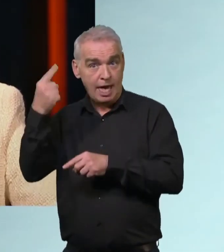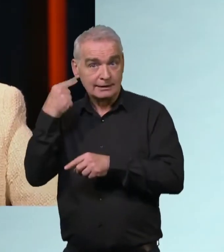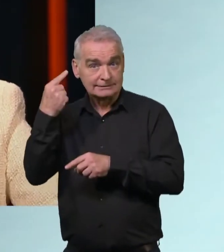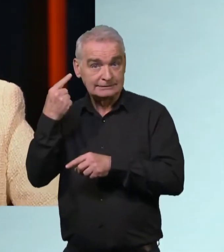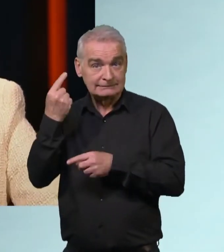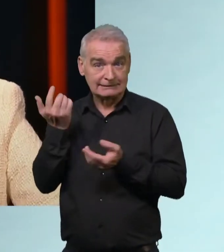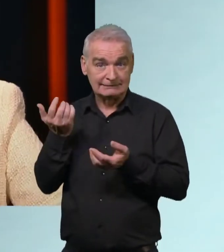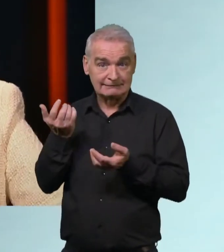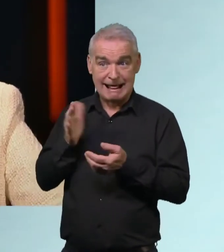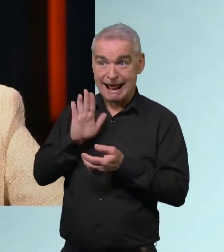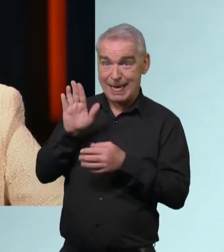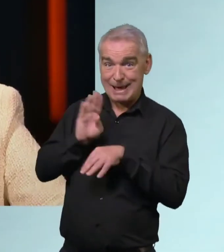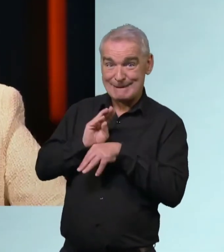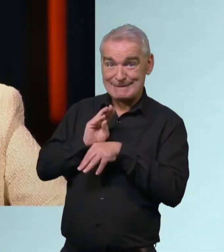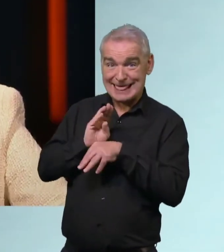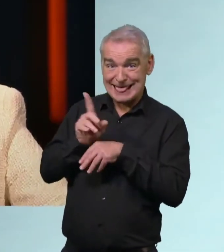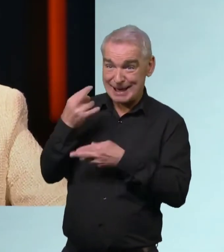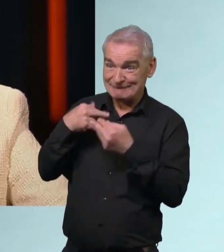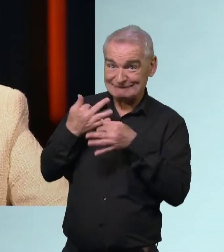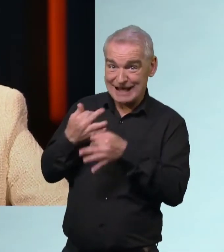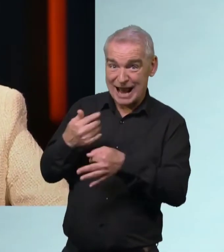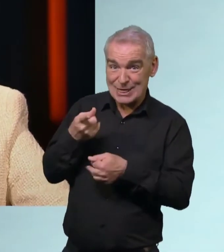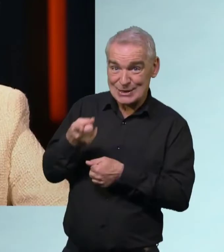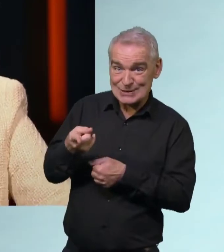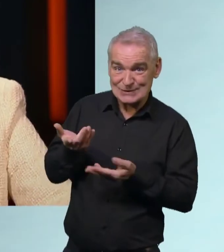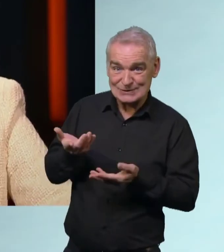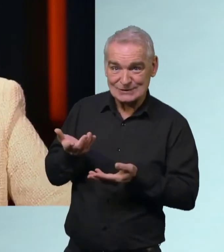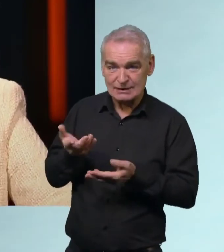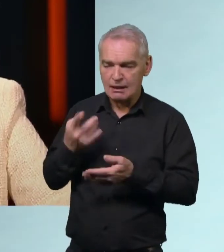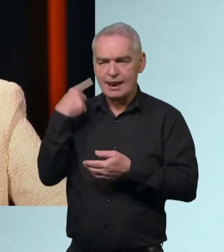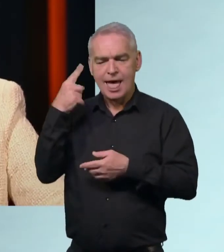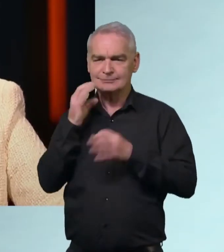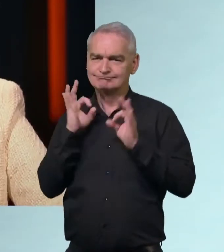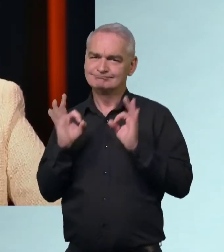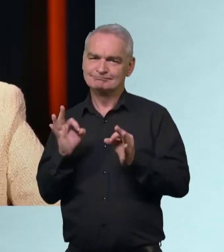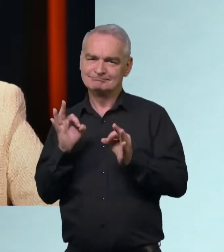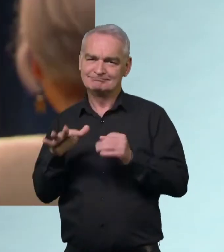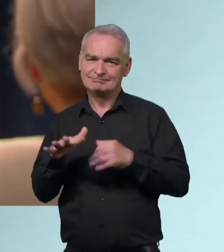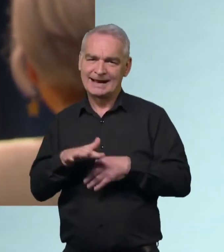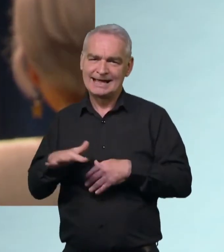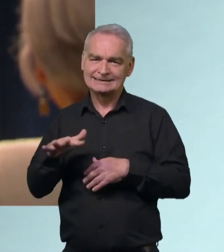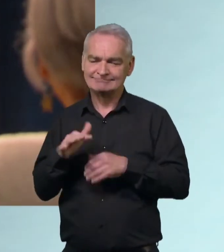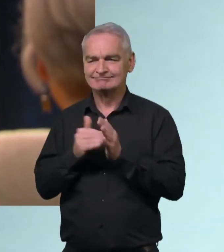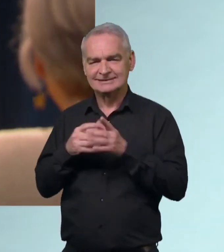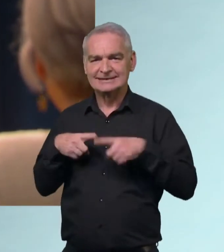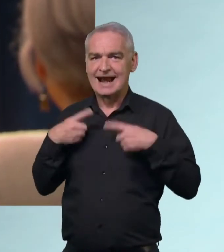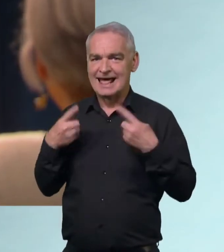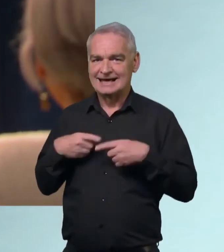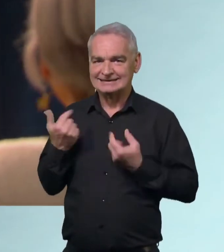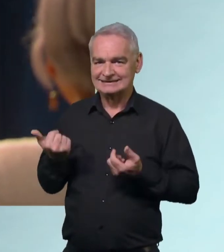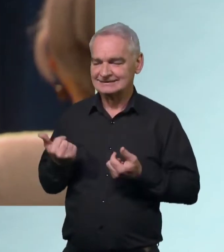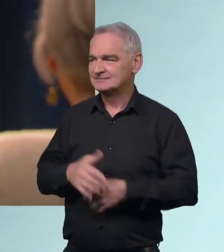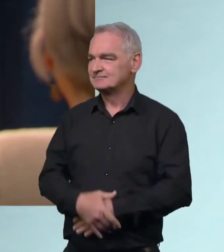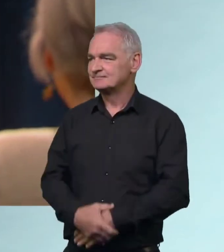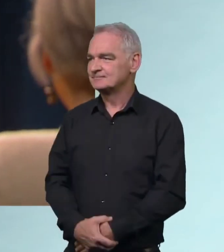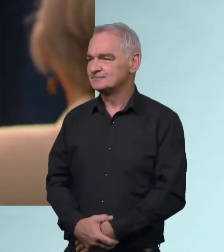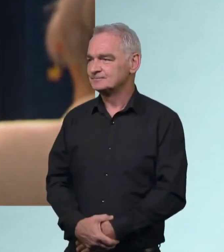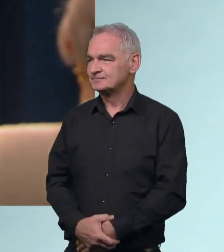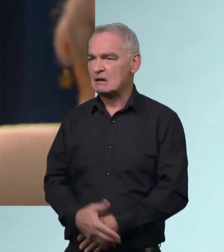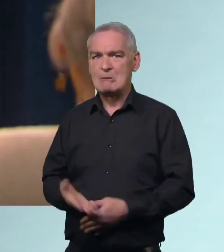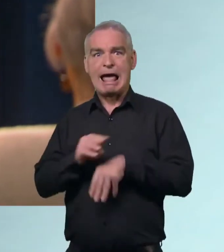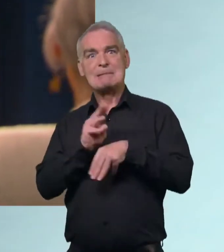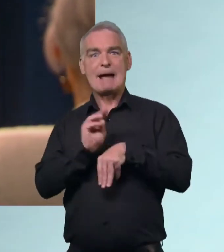to follow you. Yeah, London's a good place. They were delighted. Yeah, I'd say so. Where's mum? She's looking for dead rabbits in the